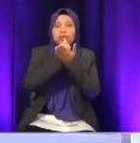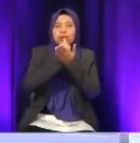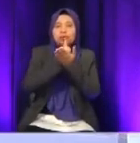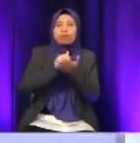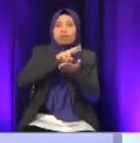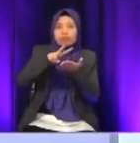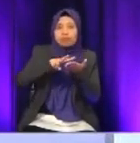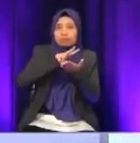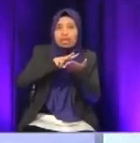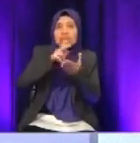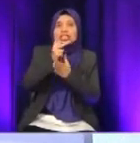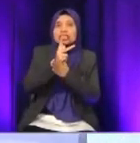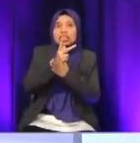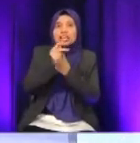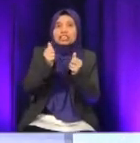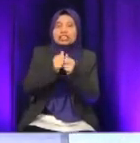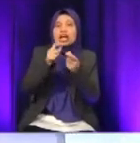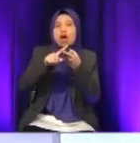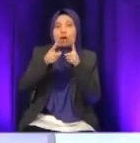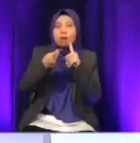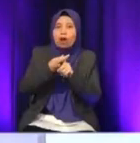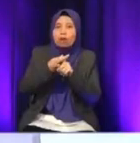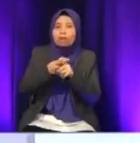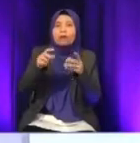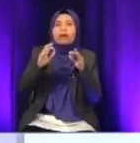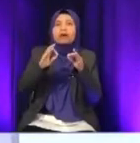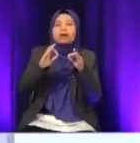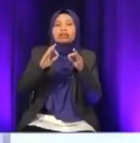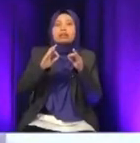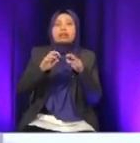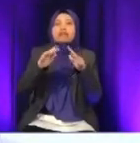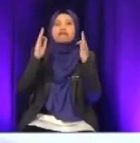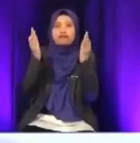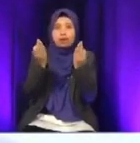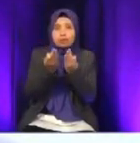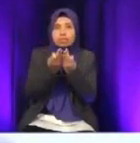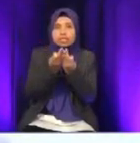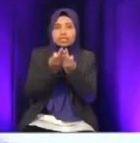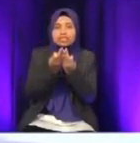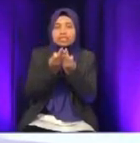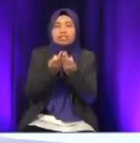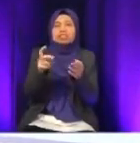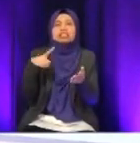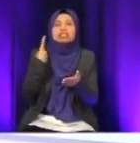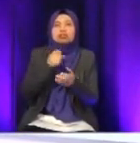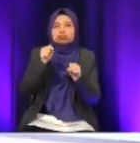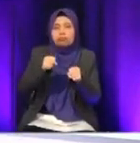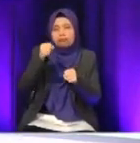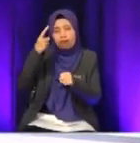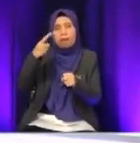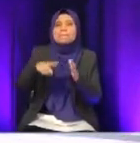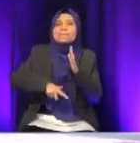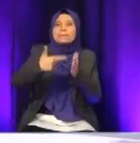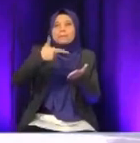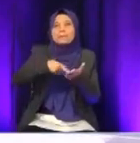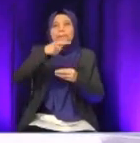your neighbors or your friends, family, parents. Have a little bit more of a better understanding about this topic